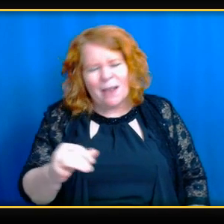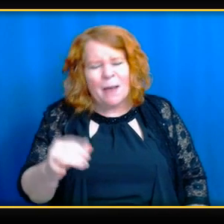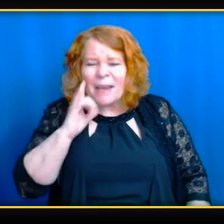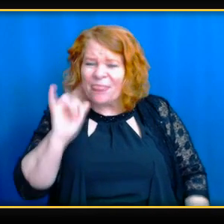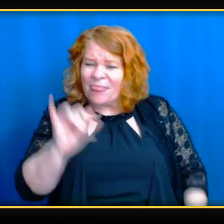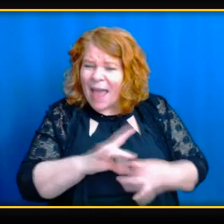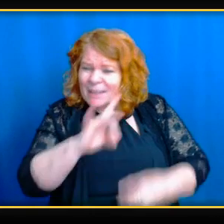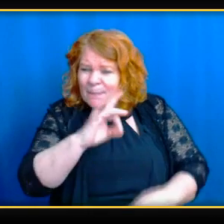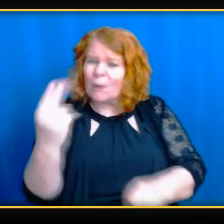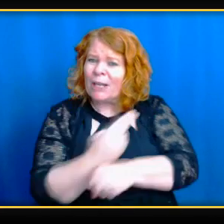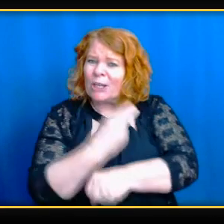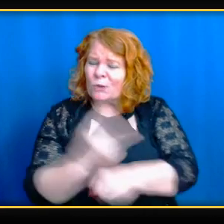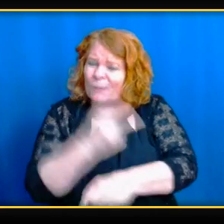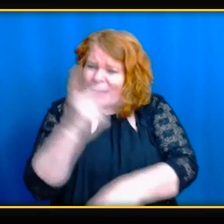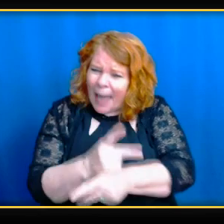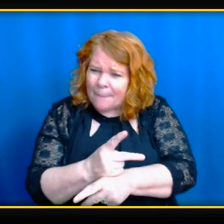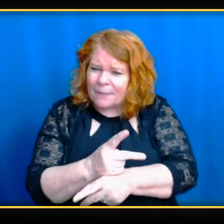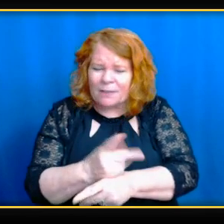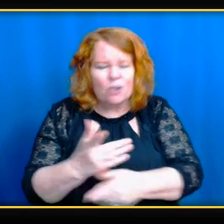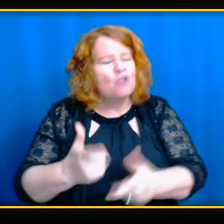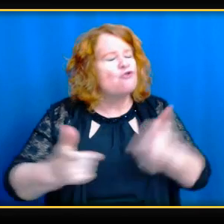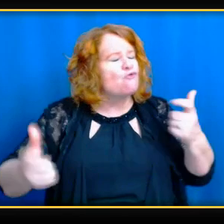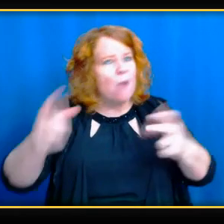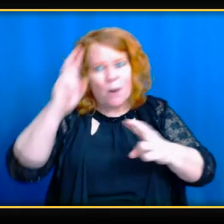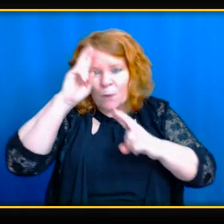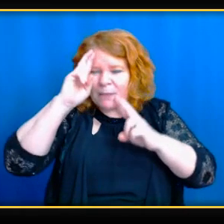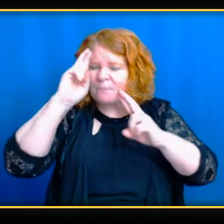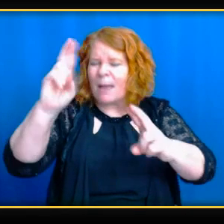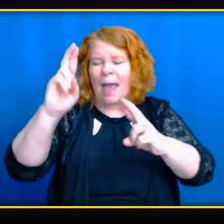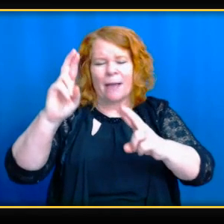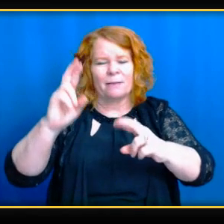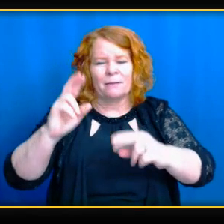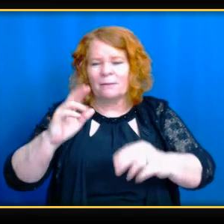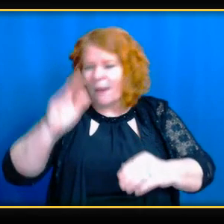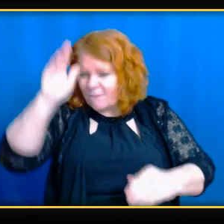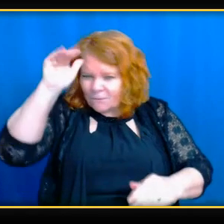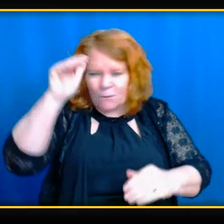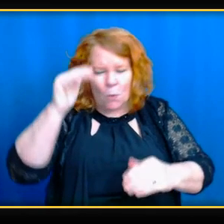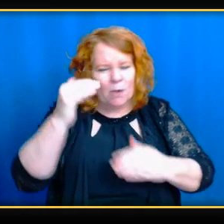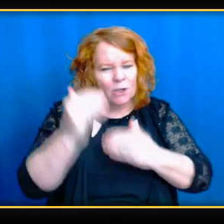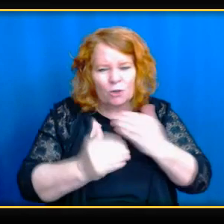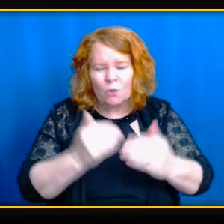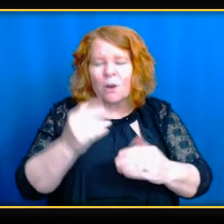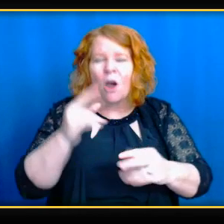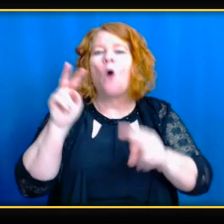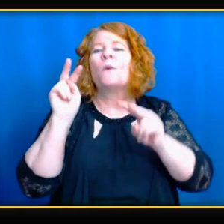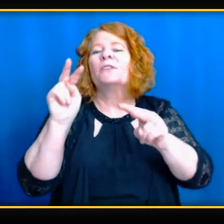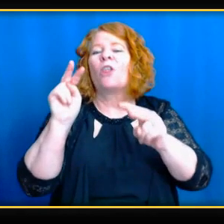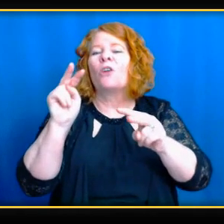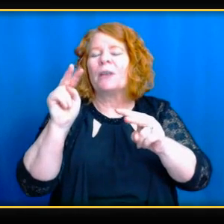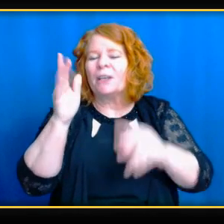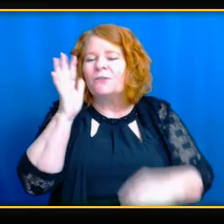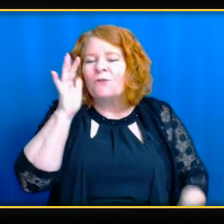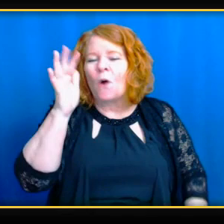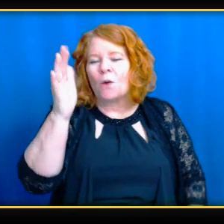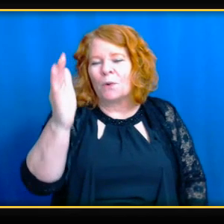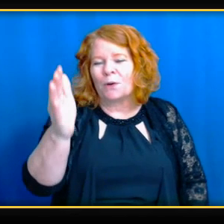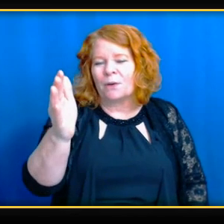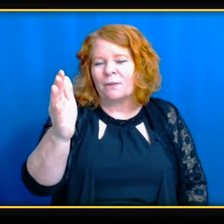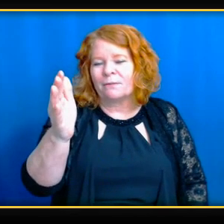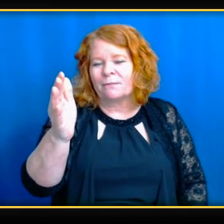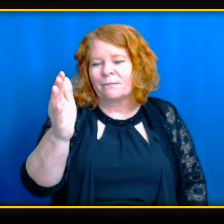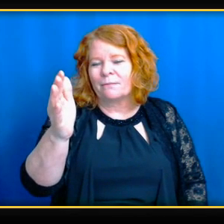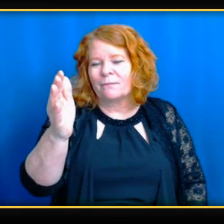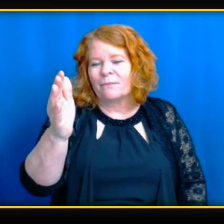Great respect, fortitude, and always looking forward. We would have great